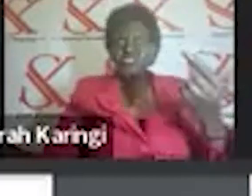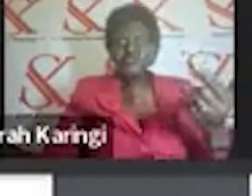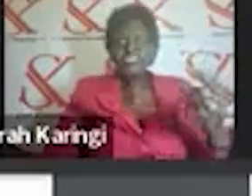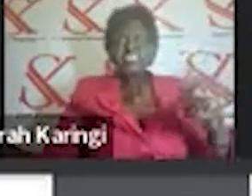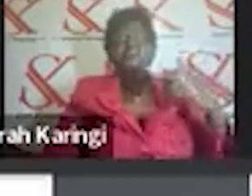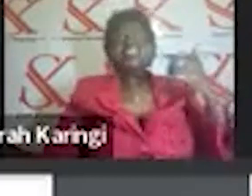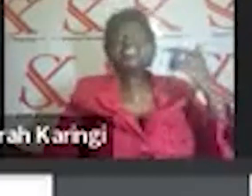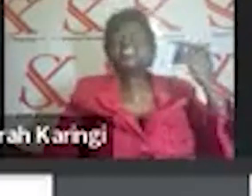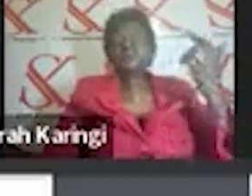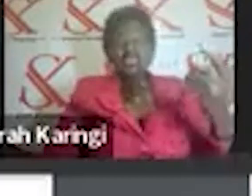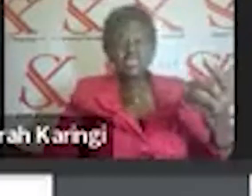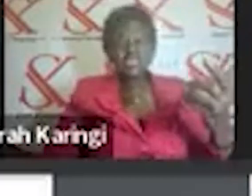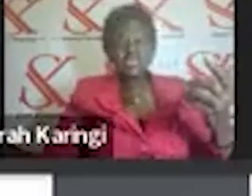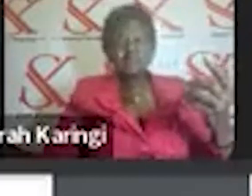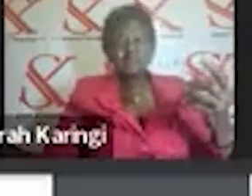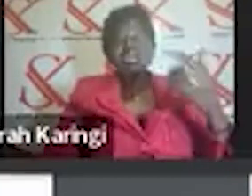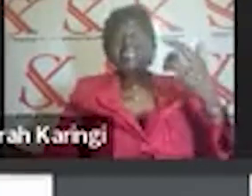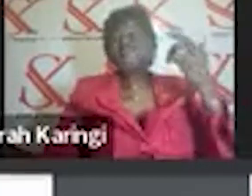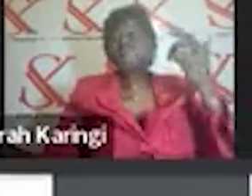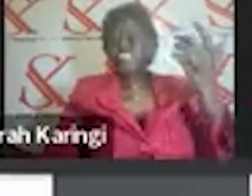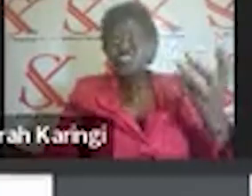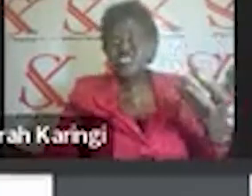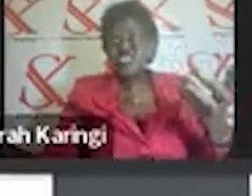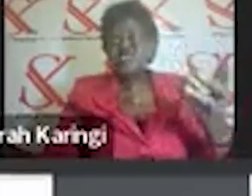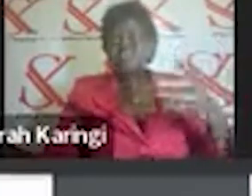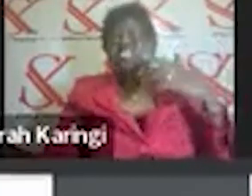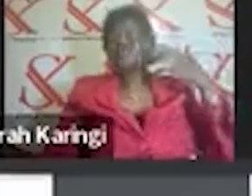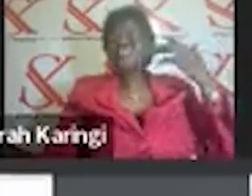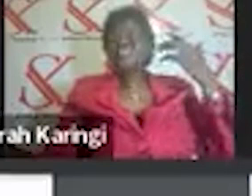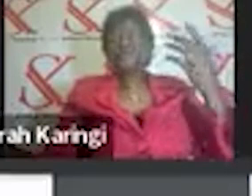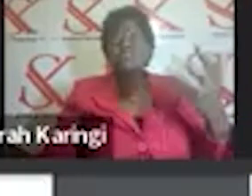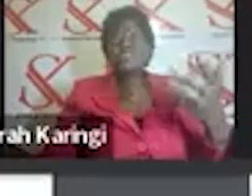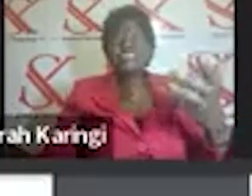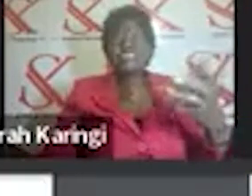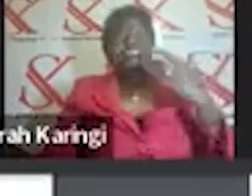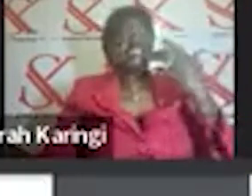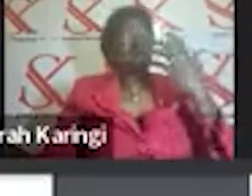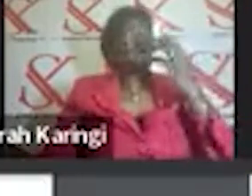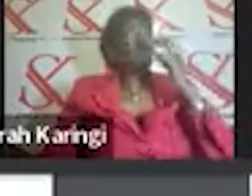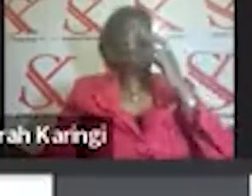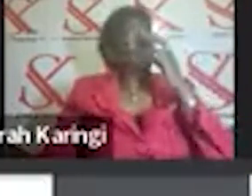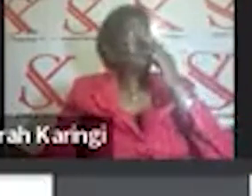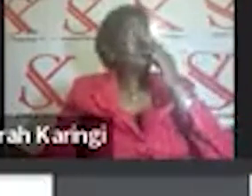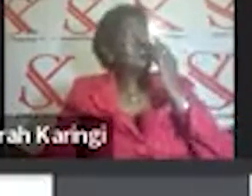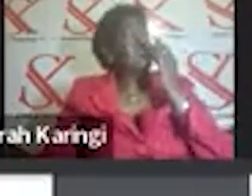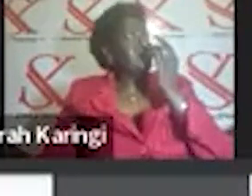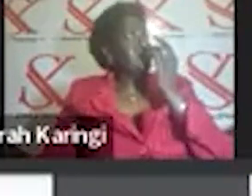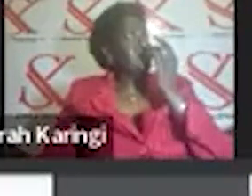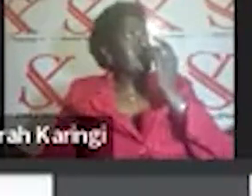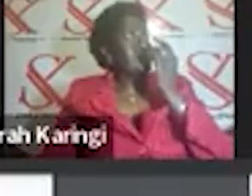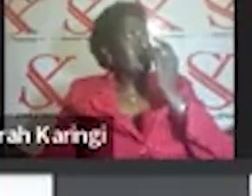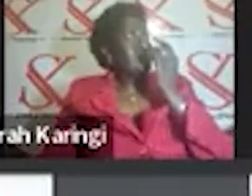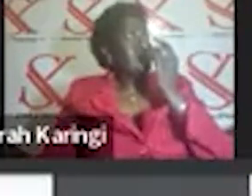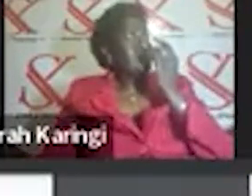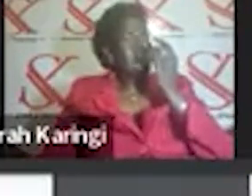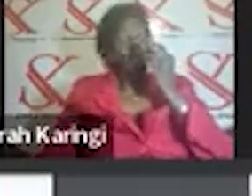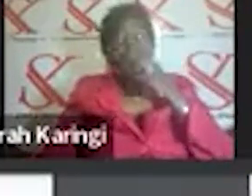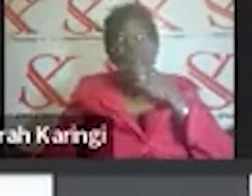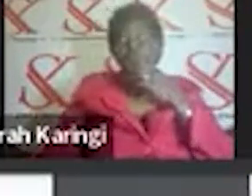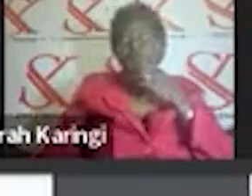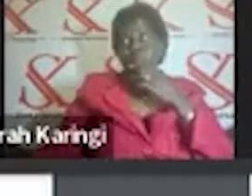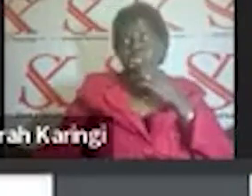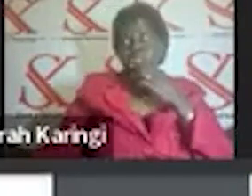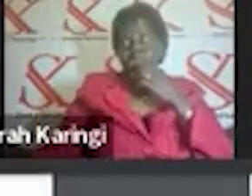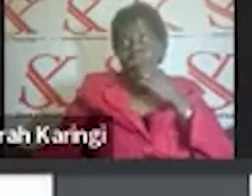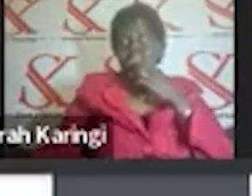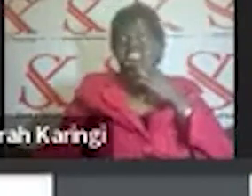be like Jews. Let us be like the Somalis. Or even Asians. Look at how they support each other. There's a time I had to go when my husband was building. And I would go